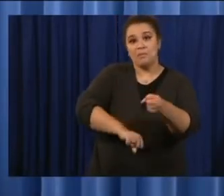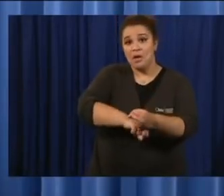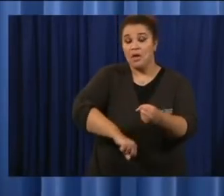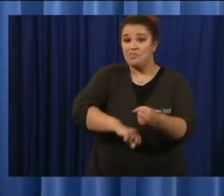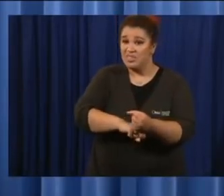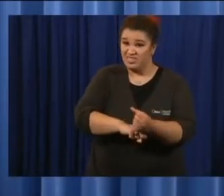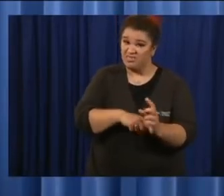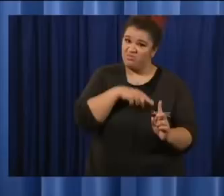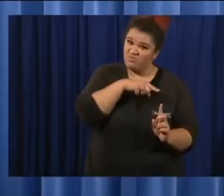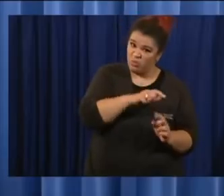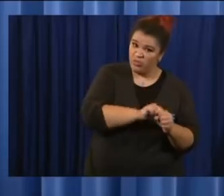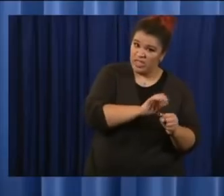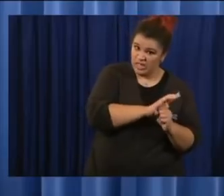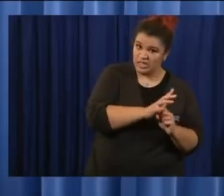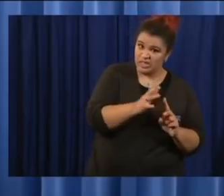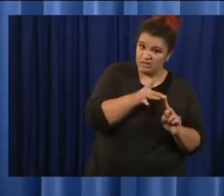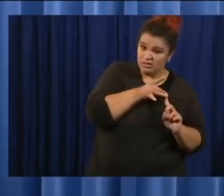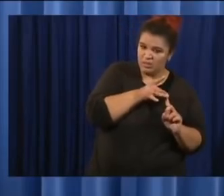hospital from COVID-19?